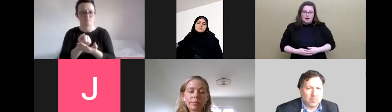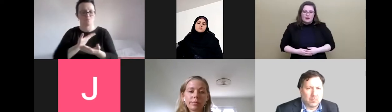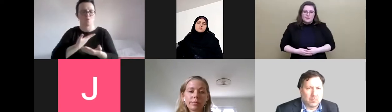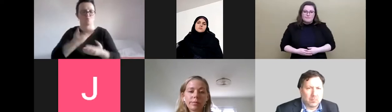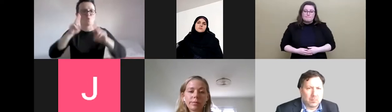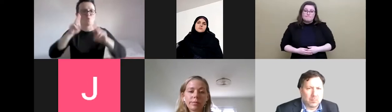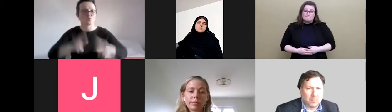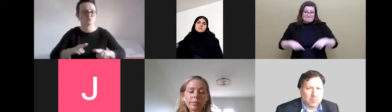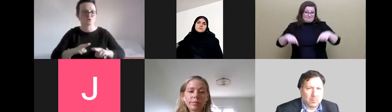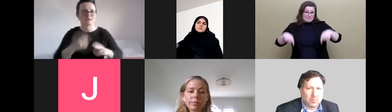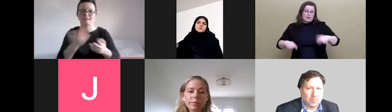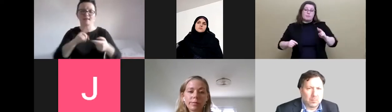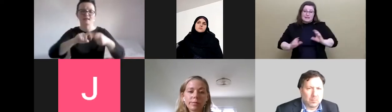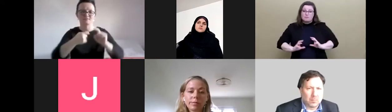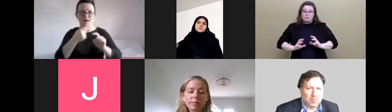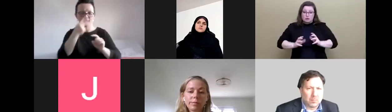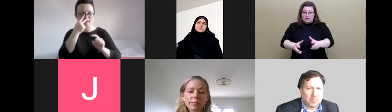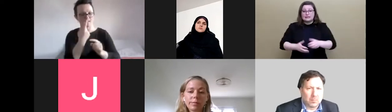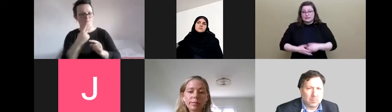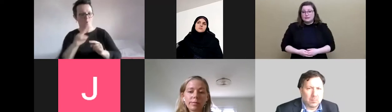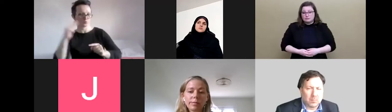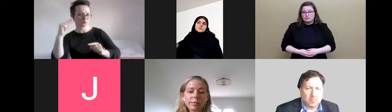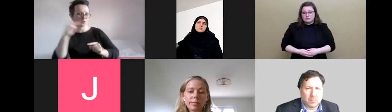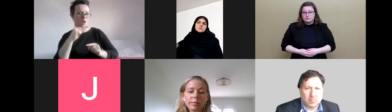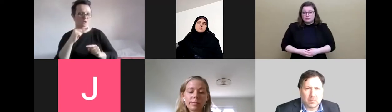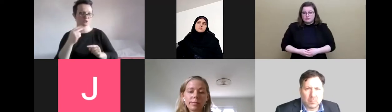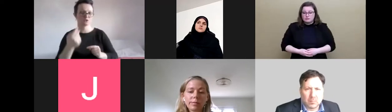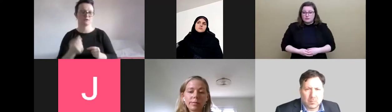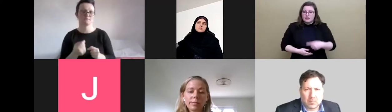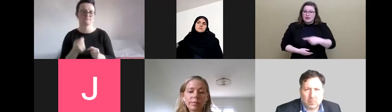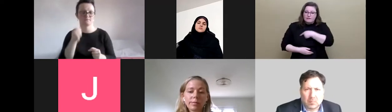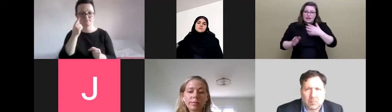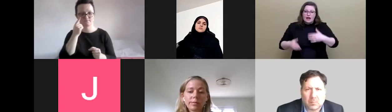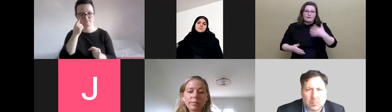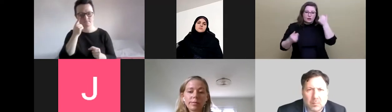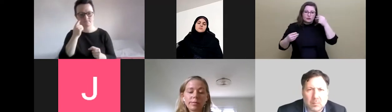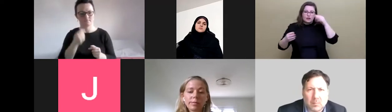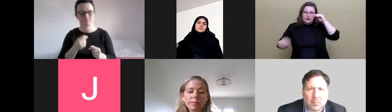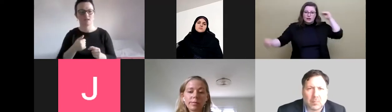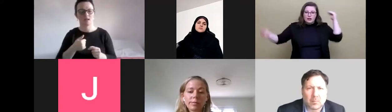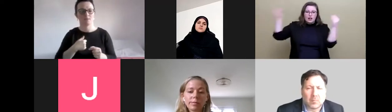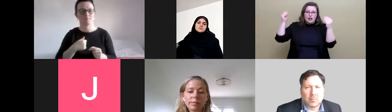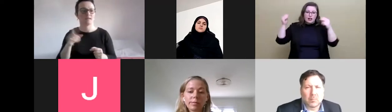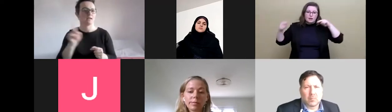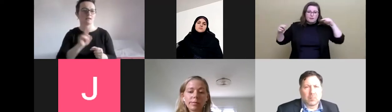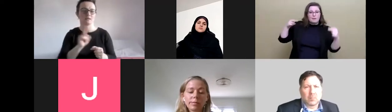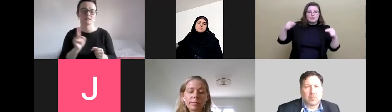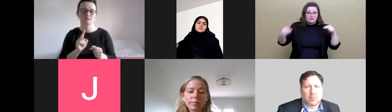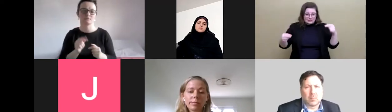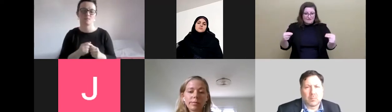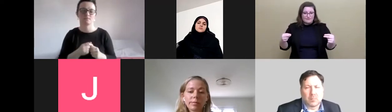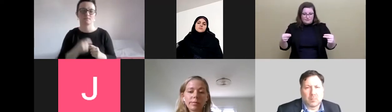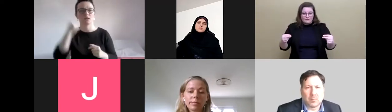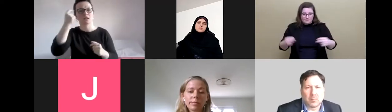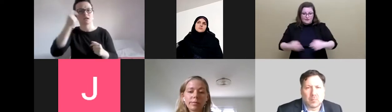This is a process. This enabled us to view certain things from a different perspective.